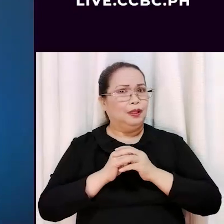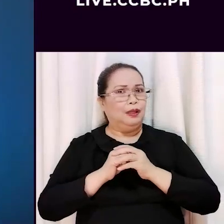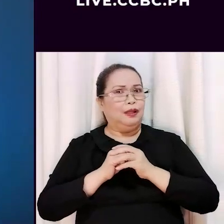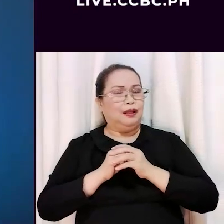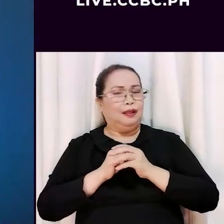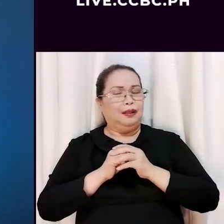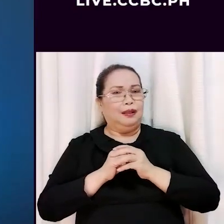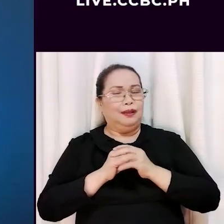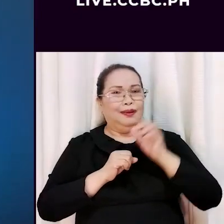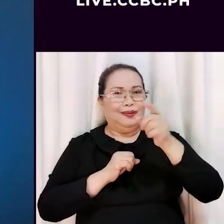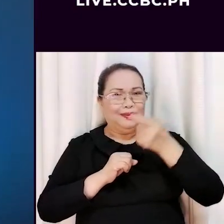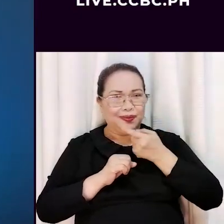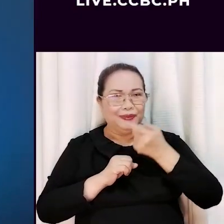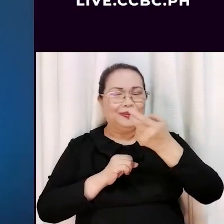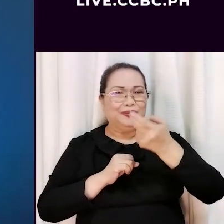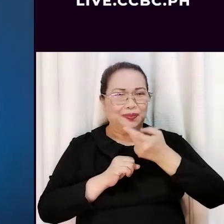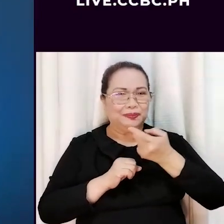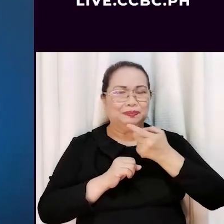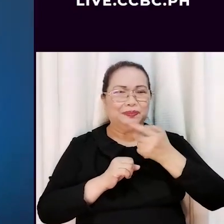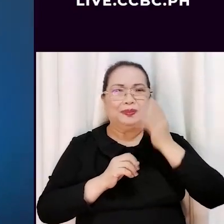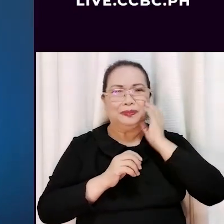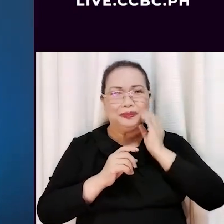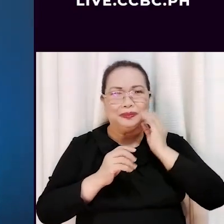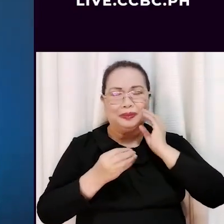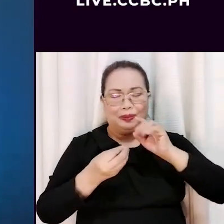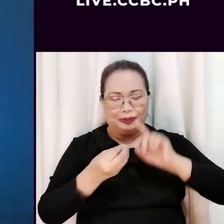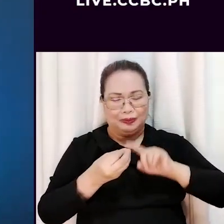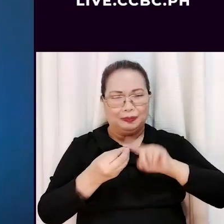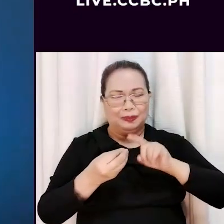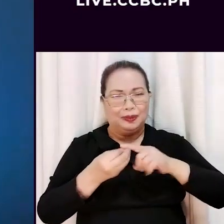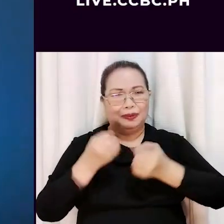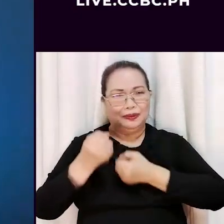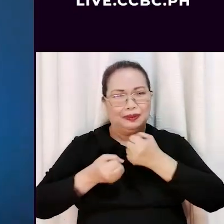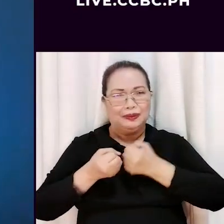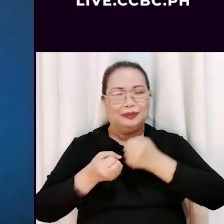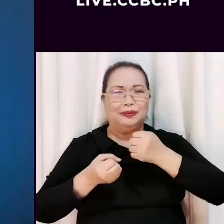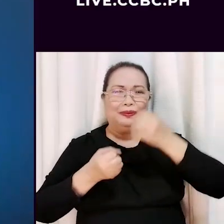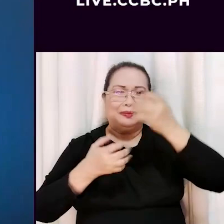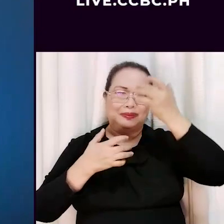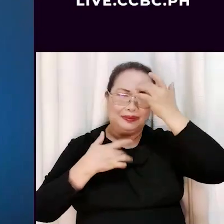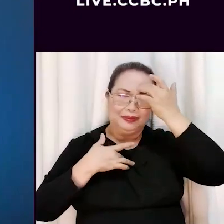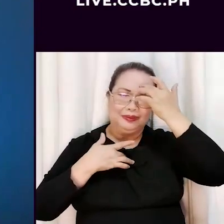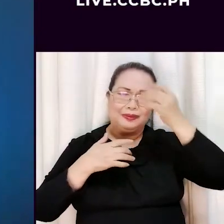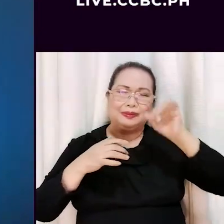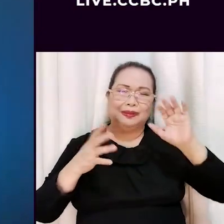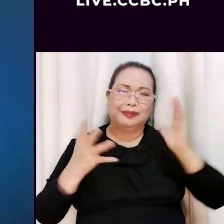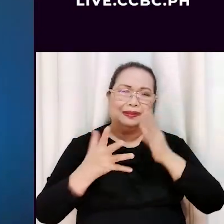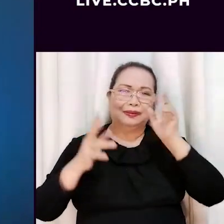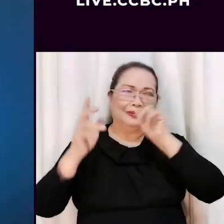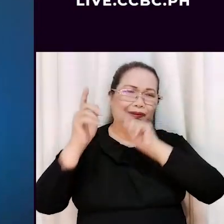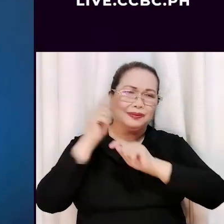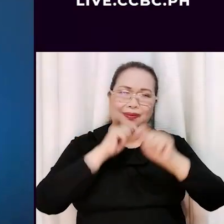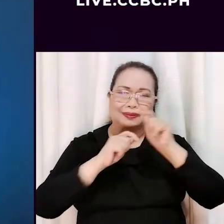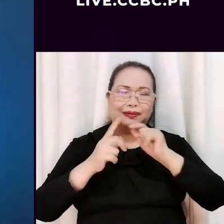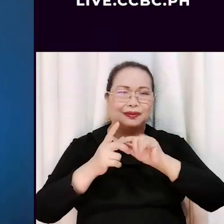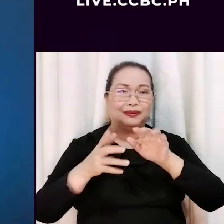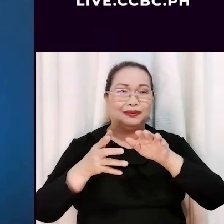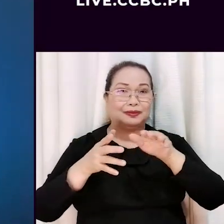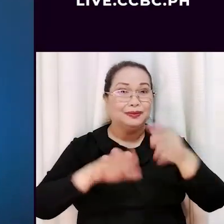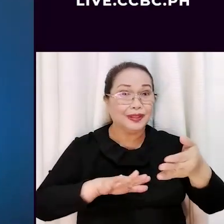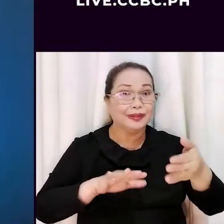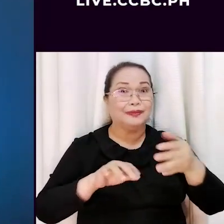sufferings and persecutions, trials, afflictions, pain, loss, and all that comes with, you